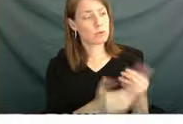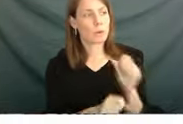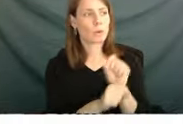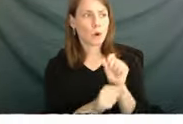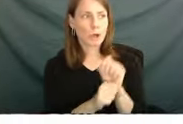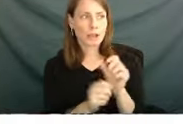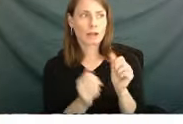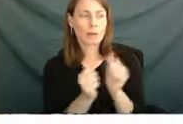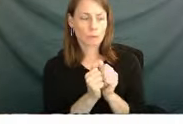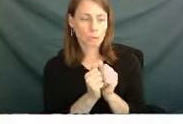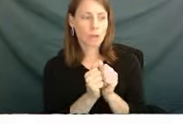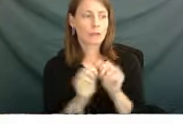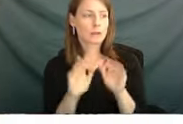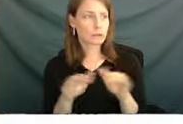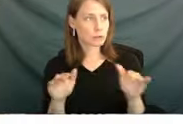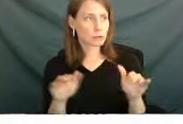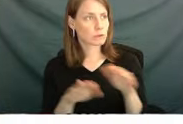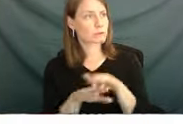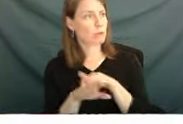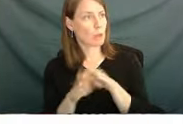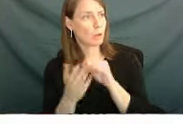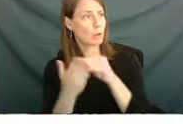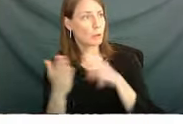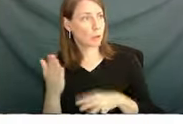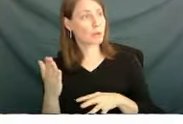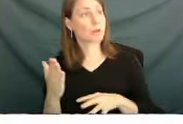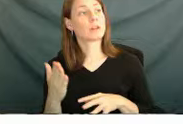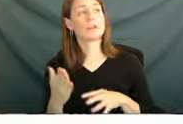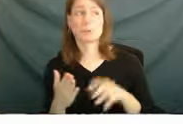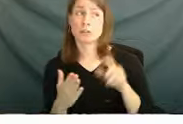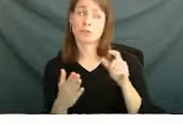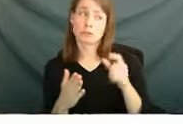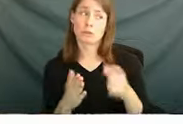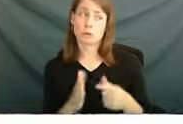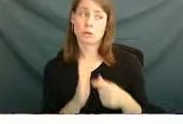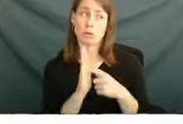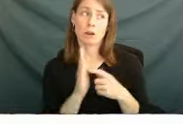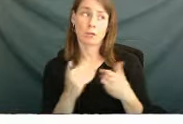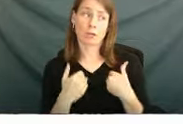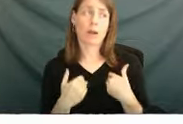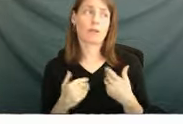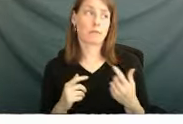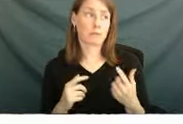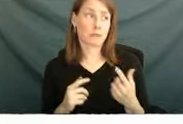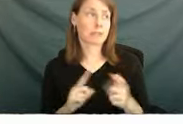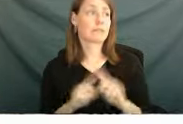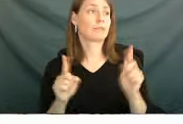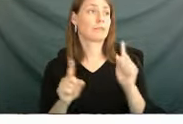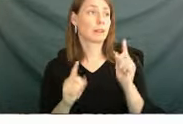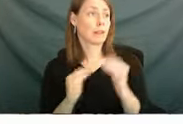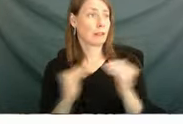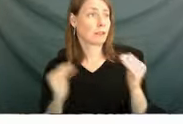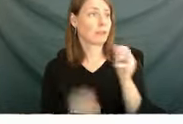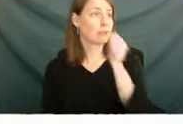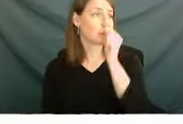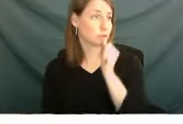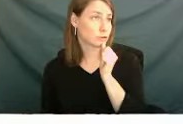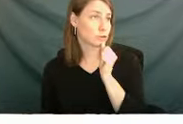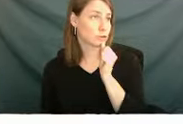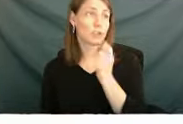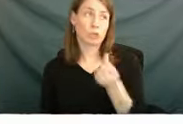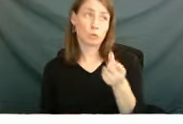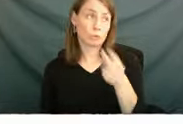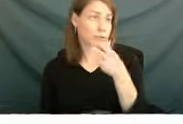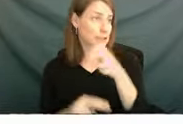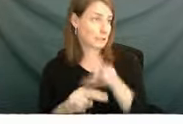table, we have to become a different person, don't we? Great, and I like the way you're writing in the past tense as well. I was